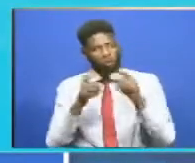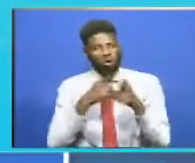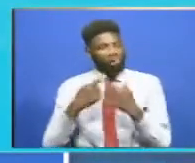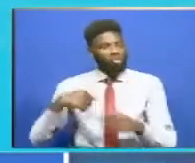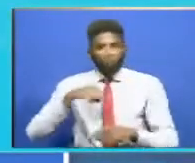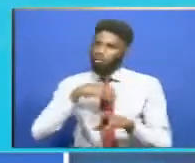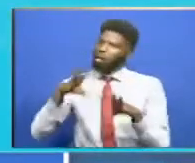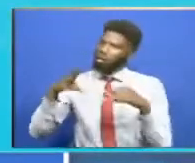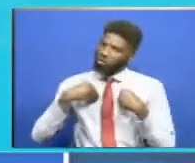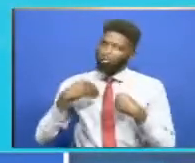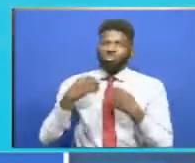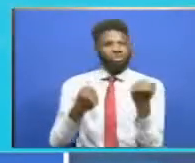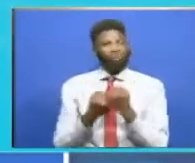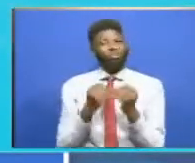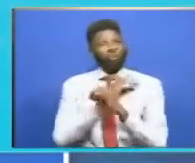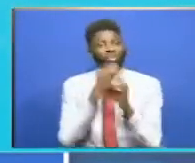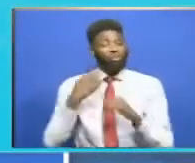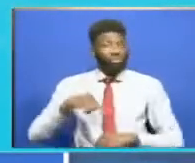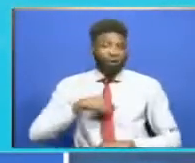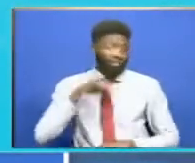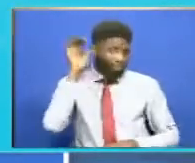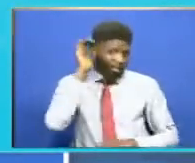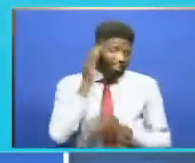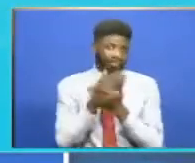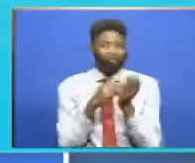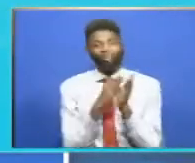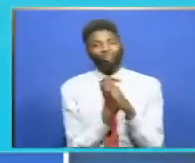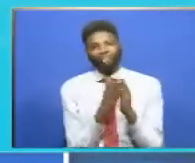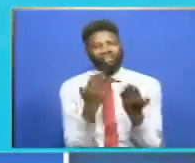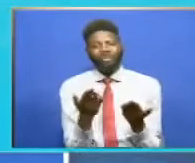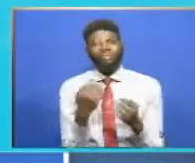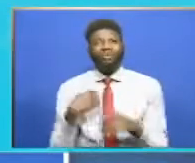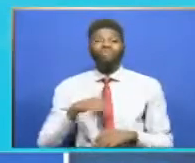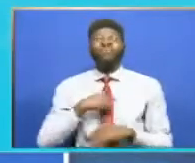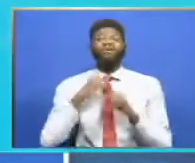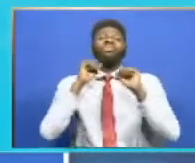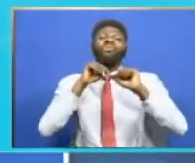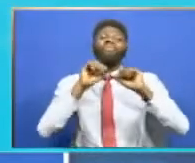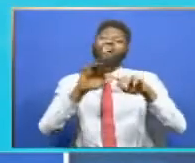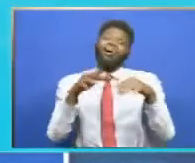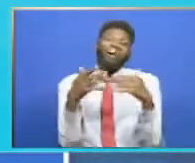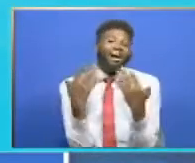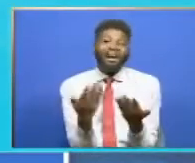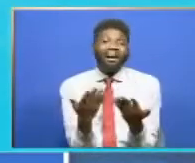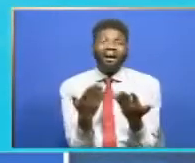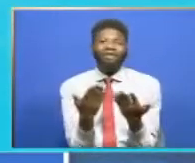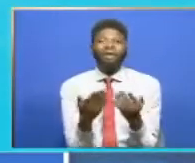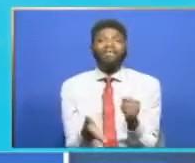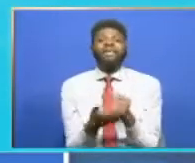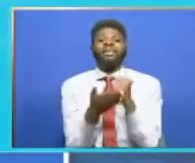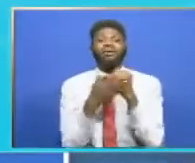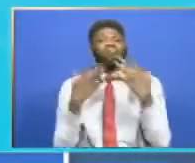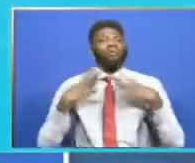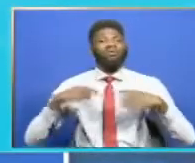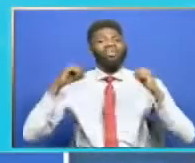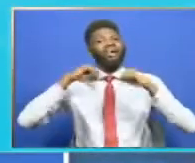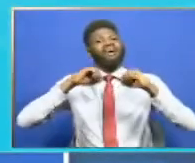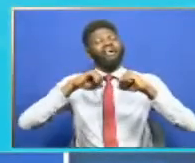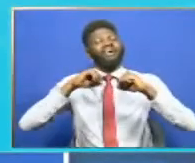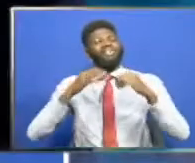some of the stories that we have run. Yeah. How can we actualize a common ground? I